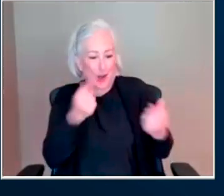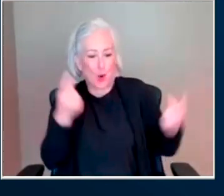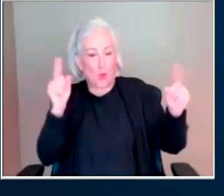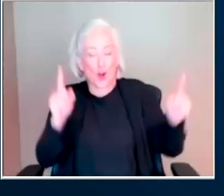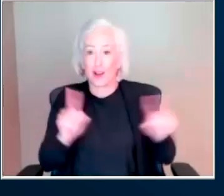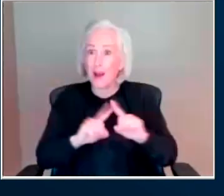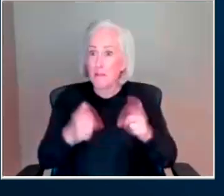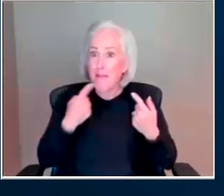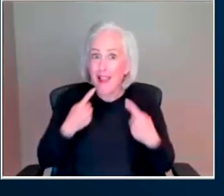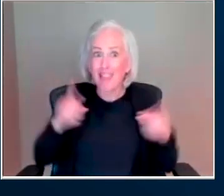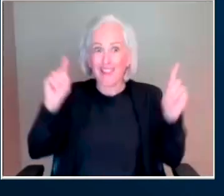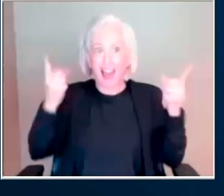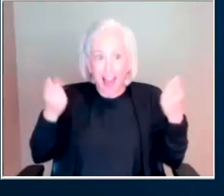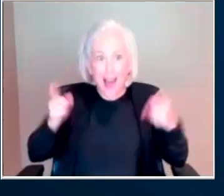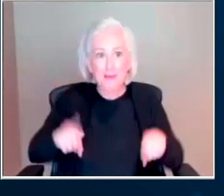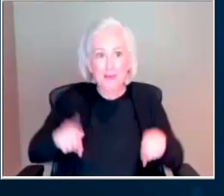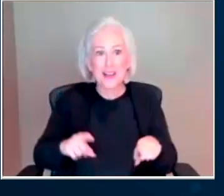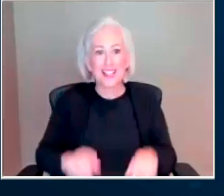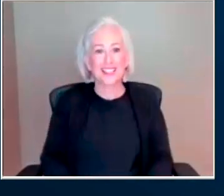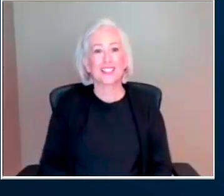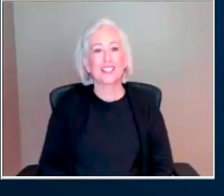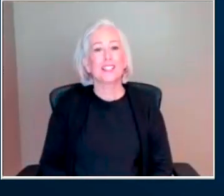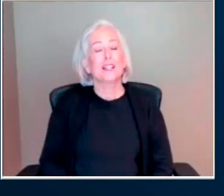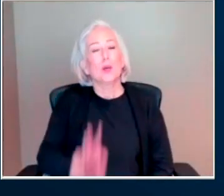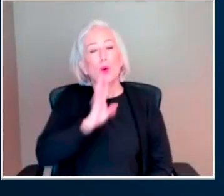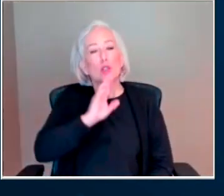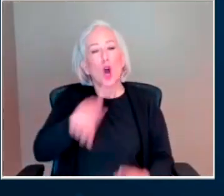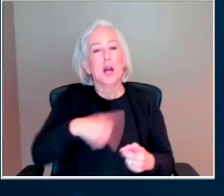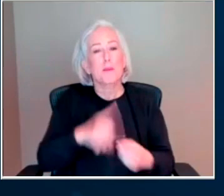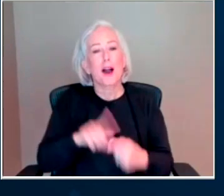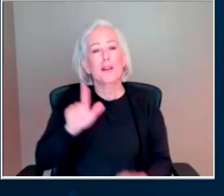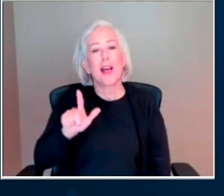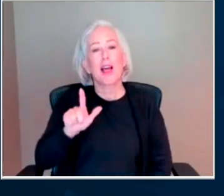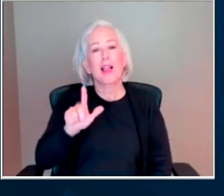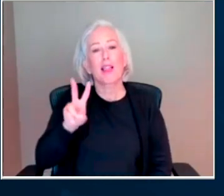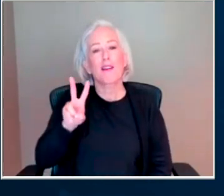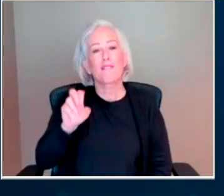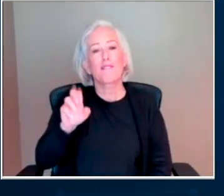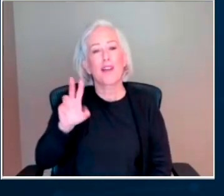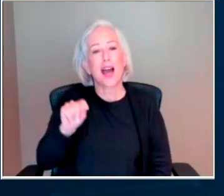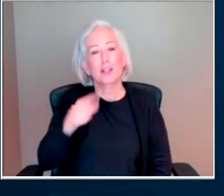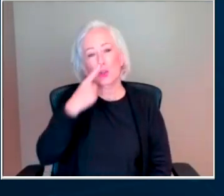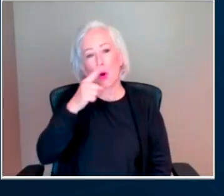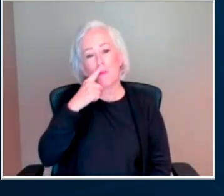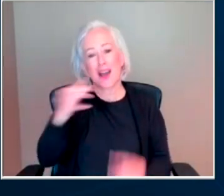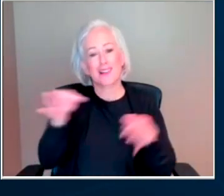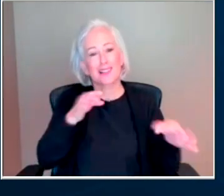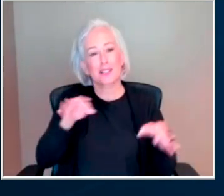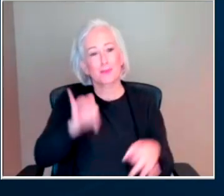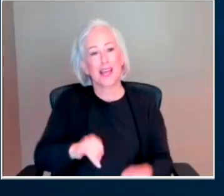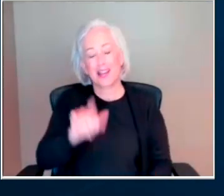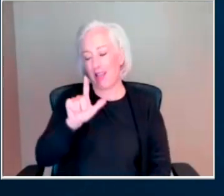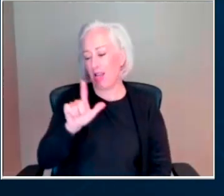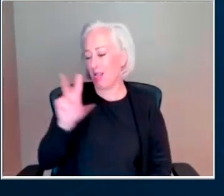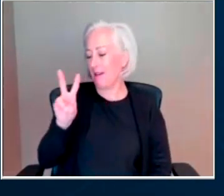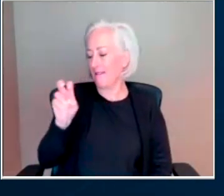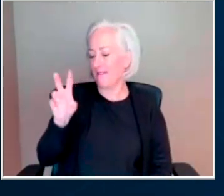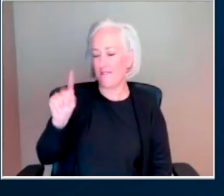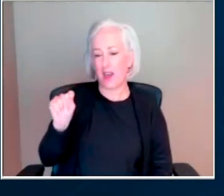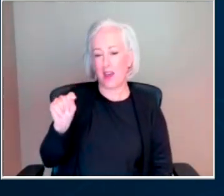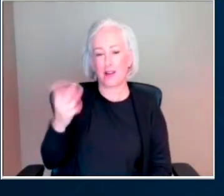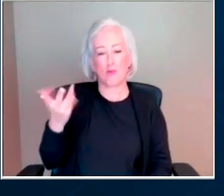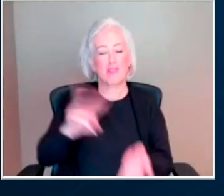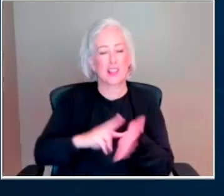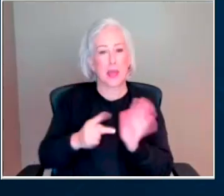Question: we talk about LVAD a lot on here. Explain in layman's terms what LVAD is, and then